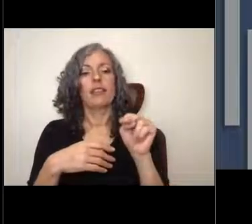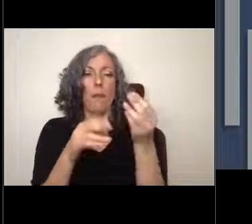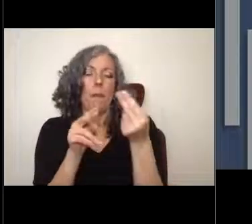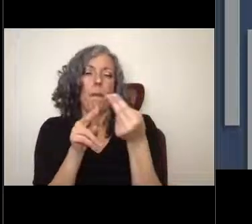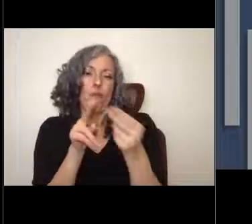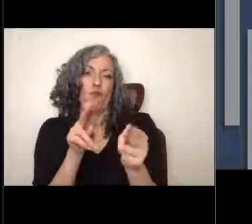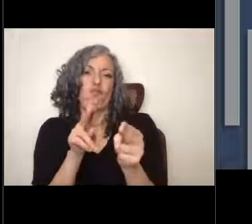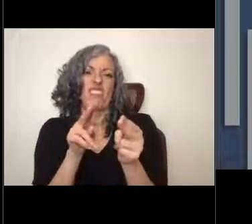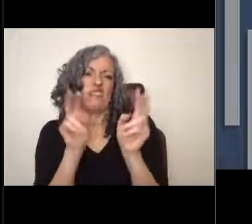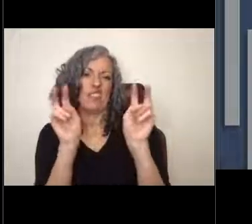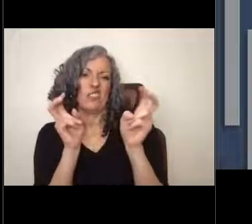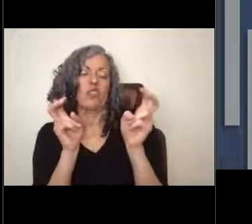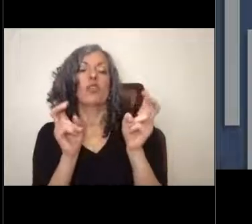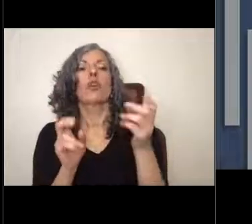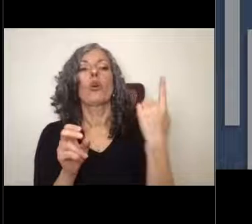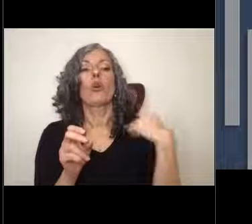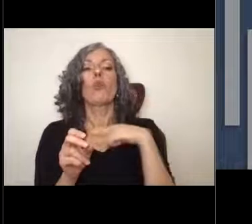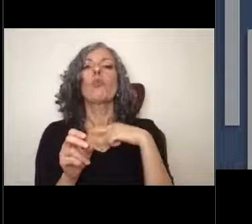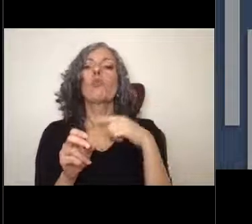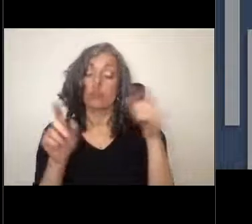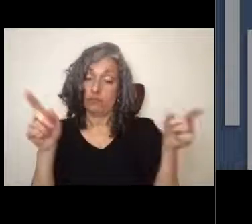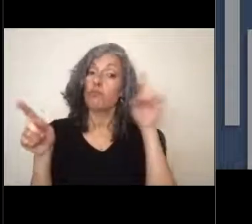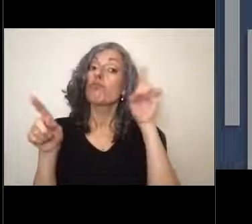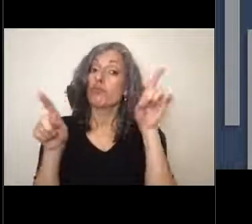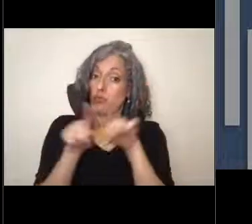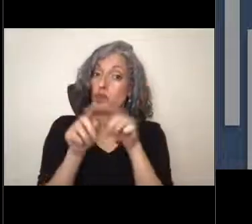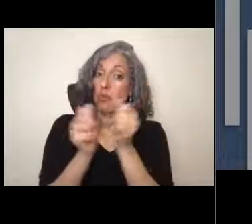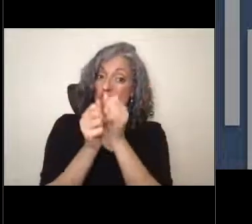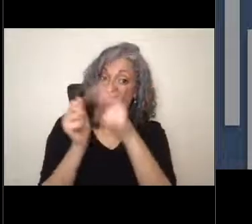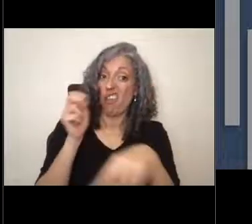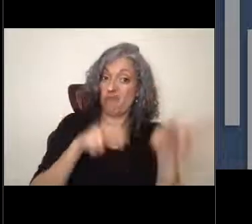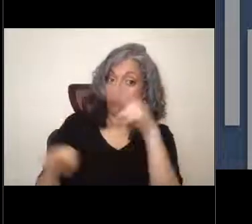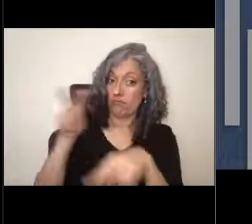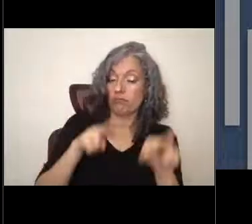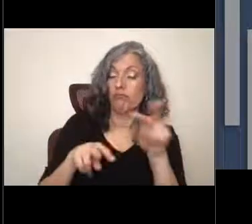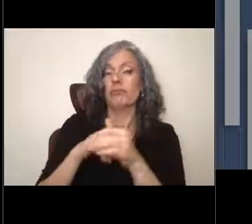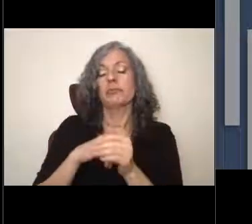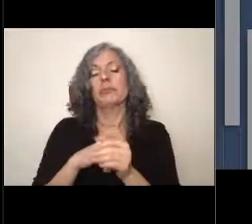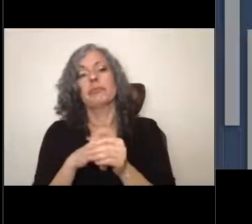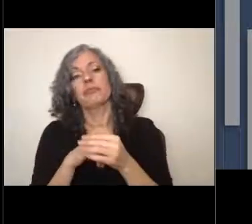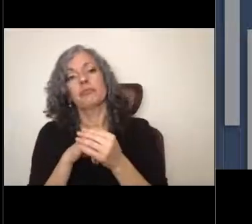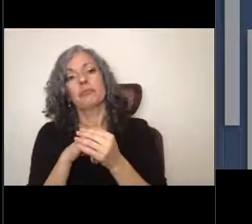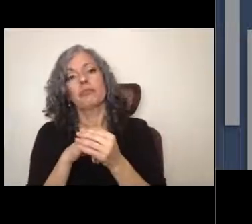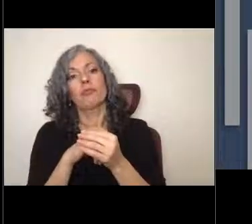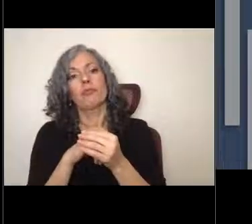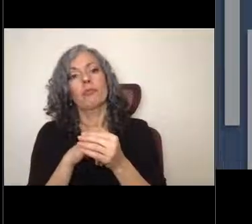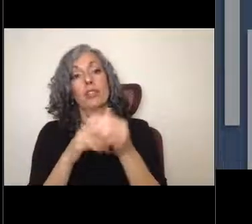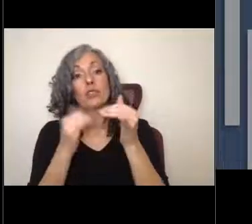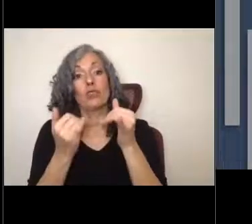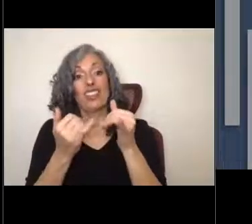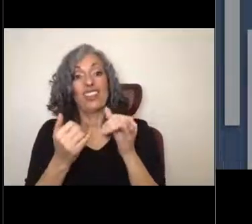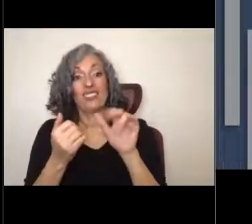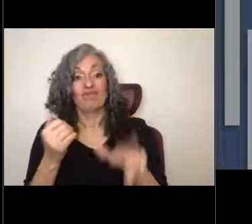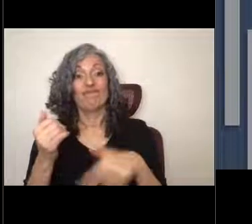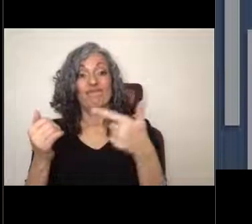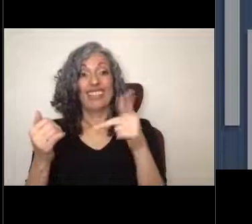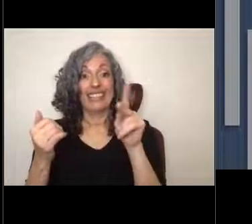issue, and we agree with their analysis how to manage these funds. And with that, I'll turn it to Keith. He's virtual